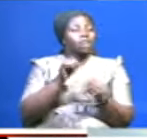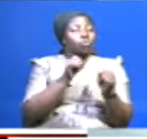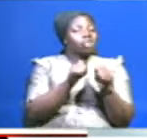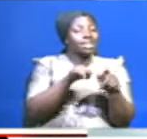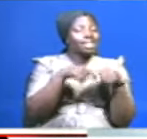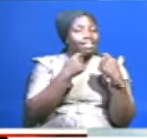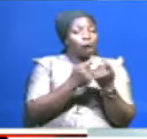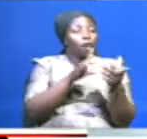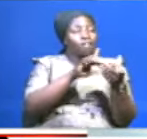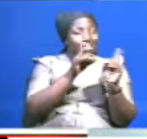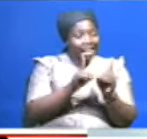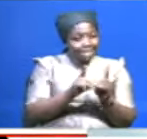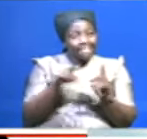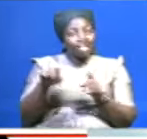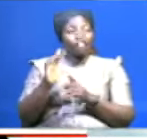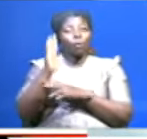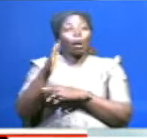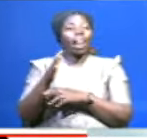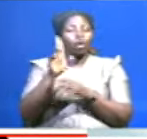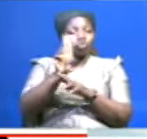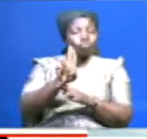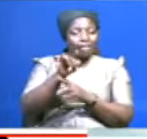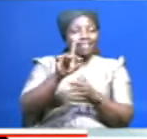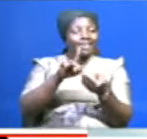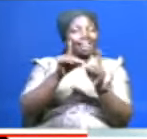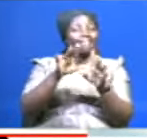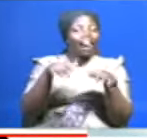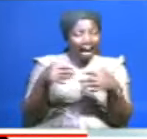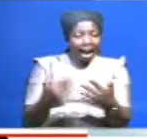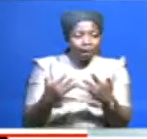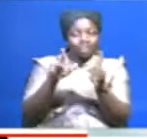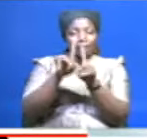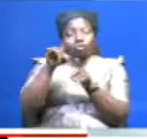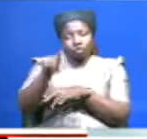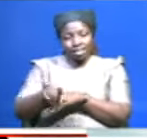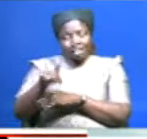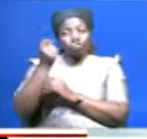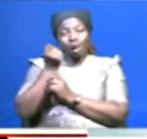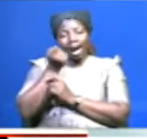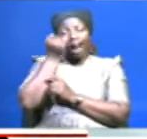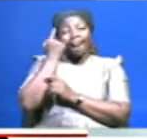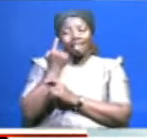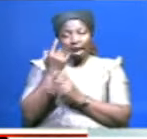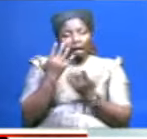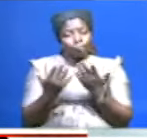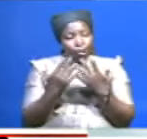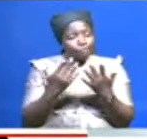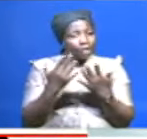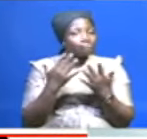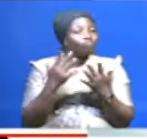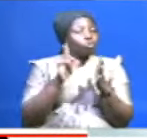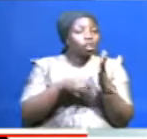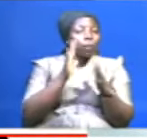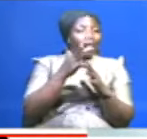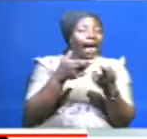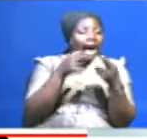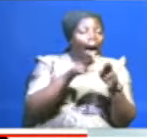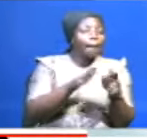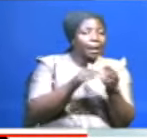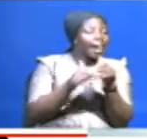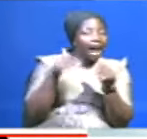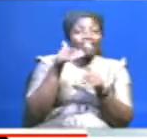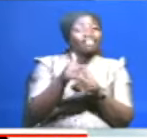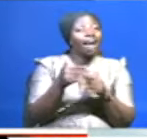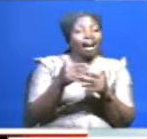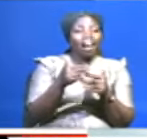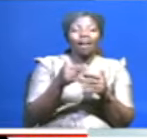how is he going to process this data, and you also need to understand maybe the consequences and the effects of how this